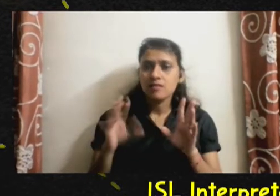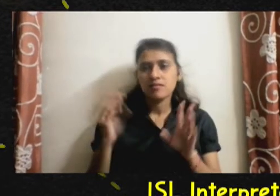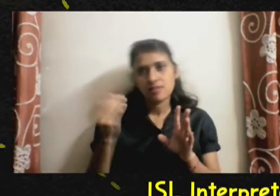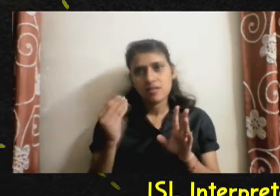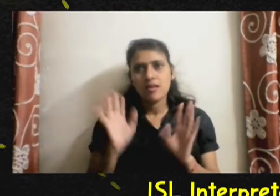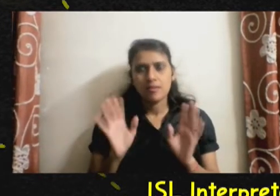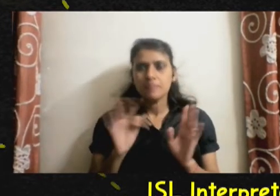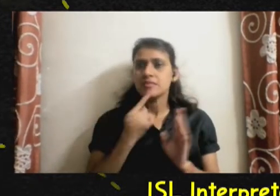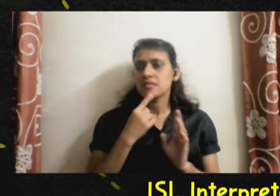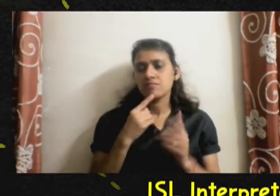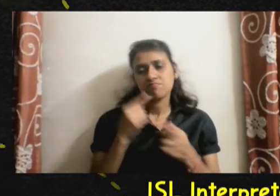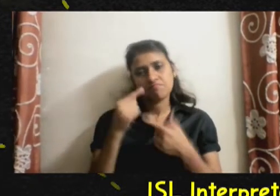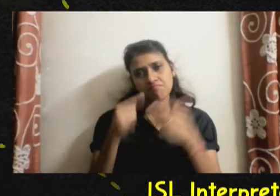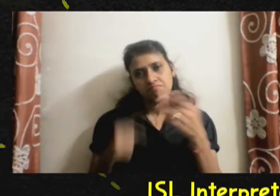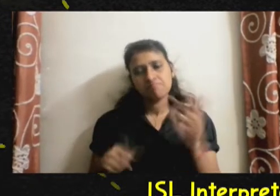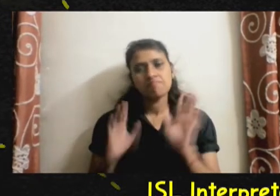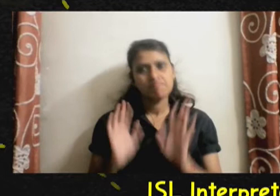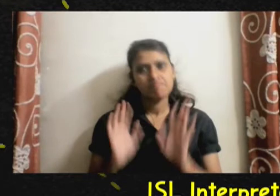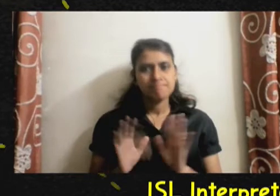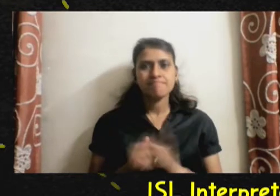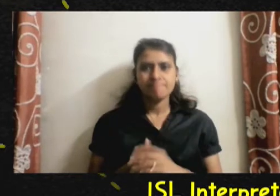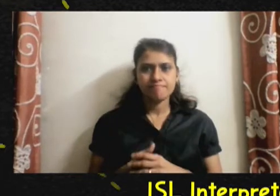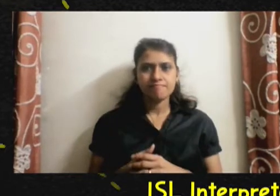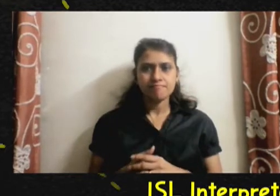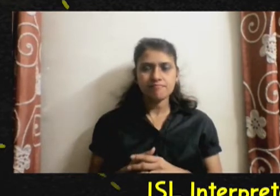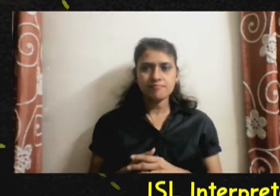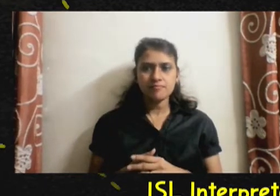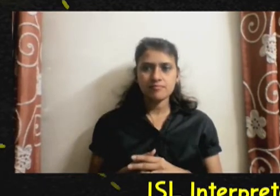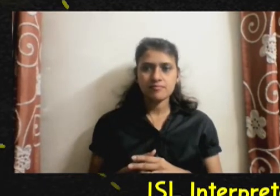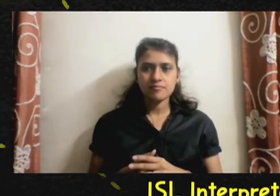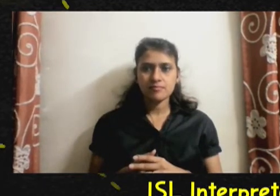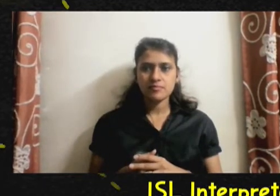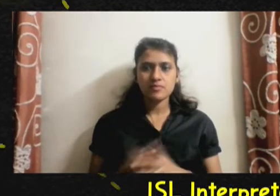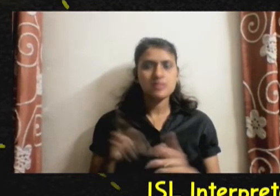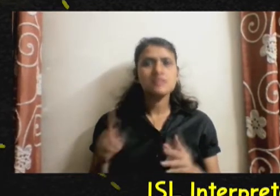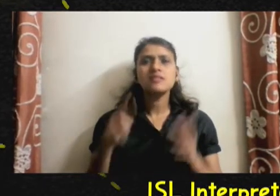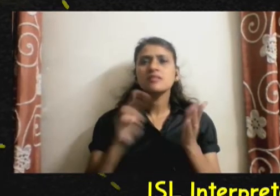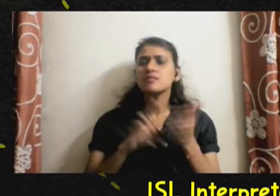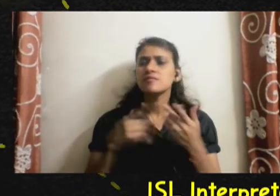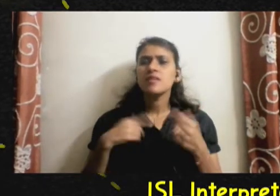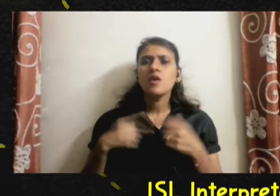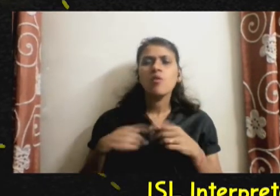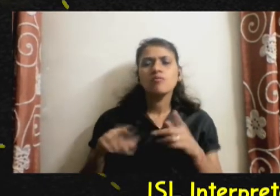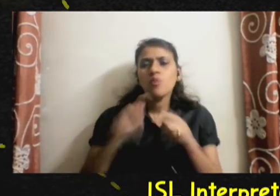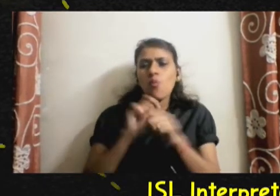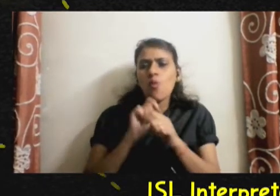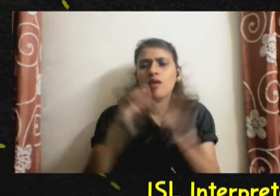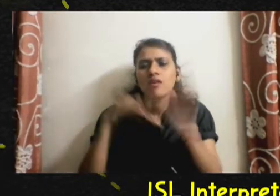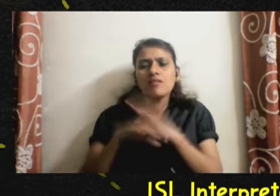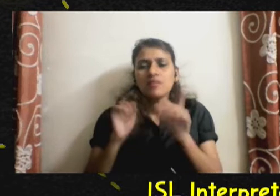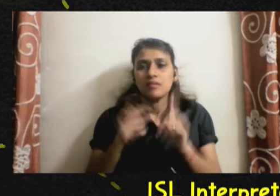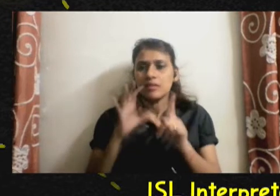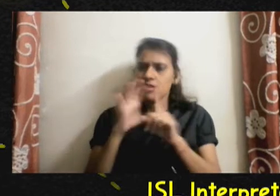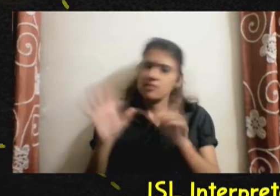serious things. I think they've always been part of the Kriya DNA because it's the very nature of our work that is in a way about risk,